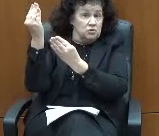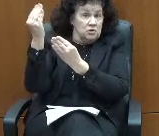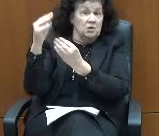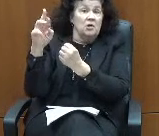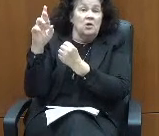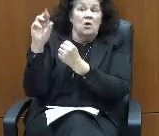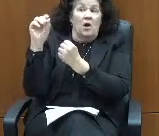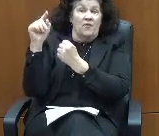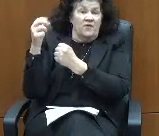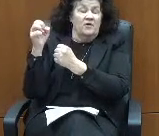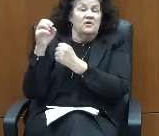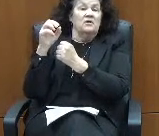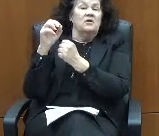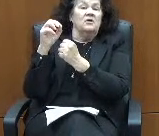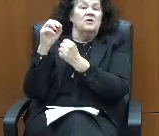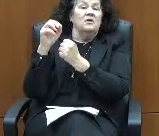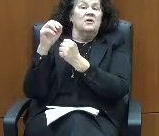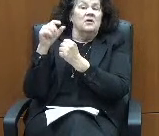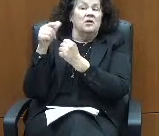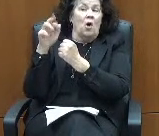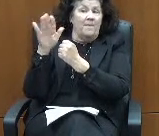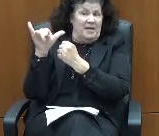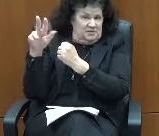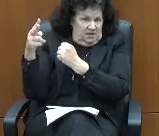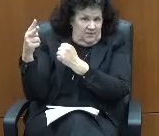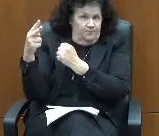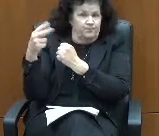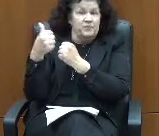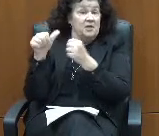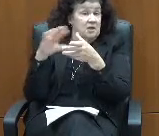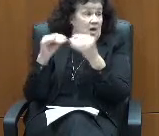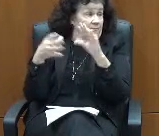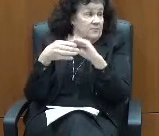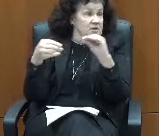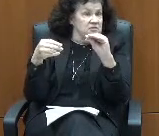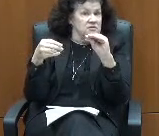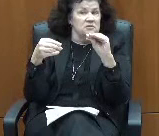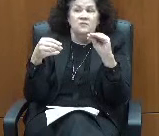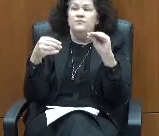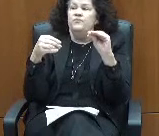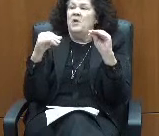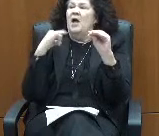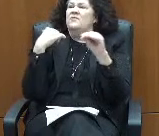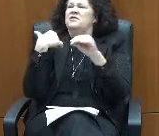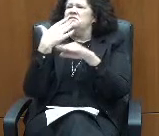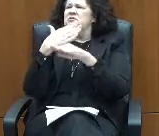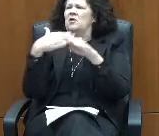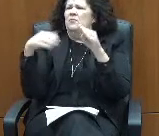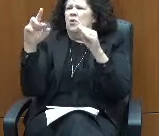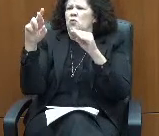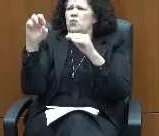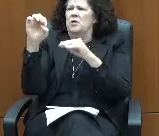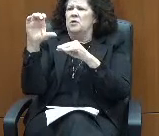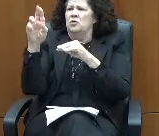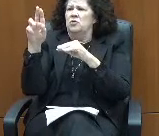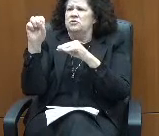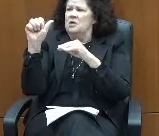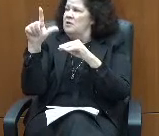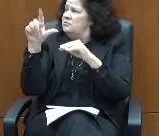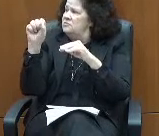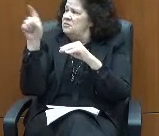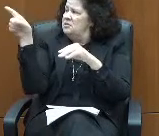Mr. Rock. Thank you. Mr. Garvey, second. Any comments? I have some recusals. Recusal, Dr.